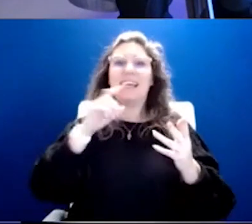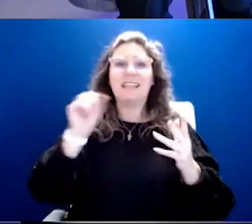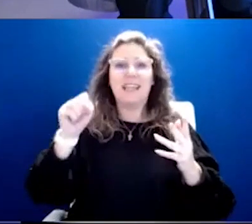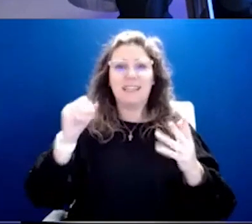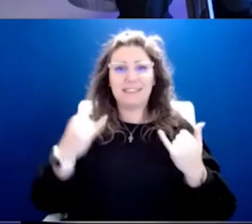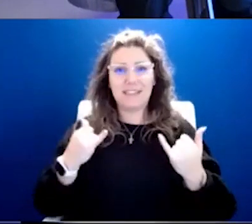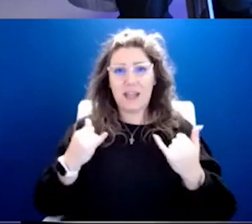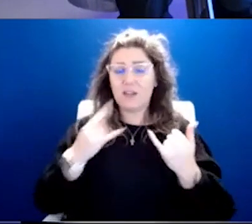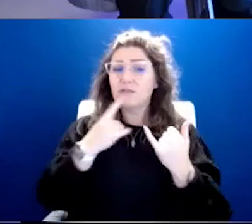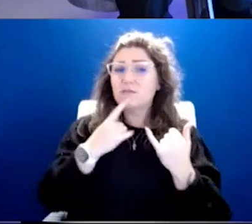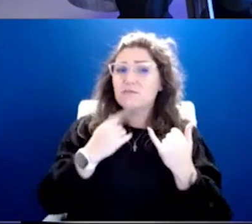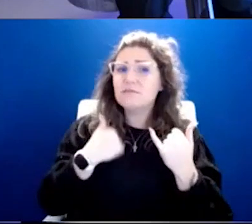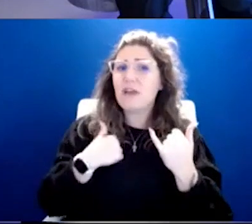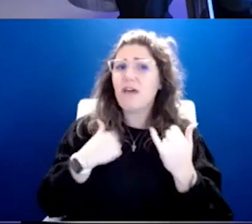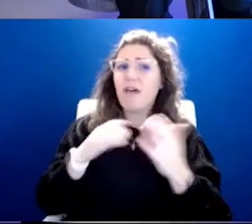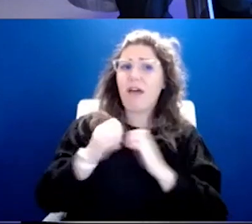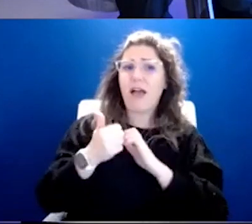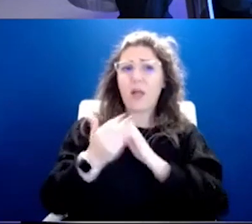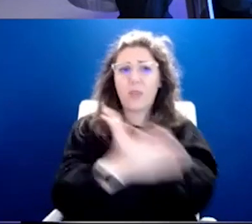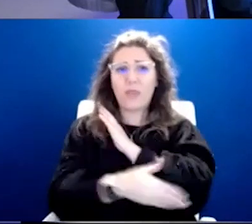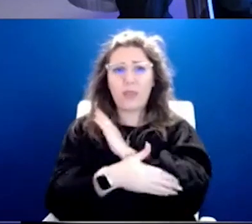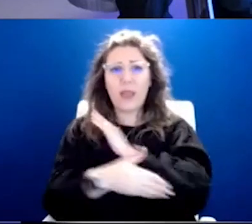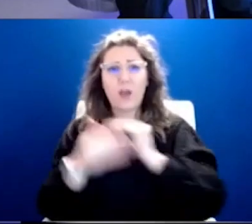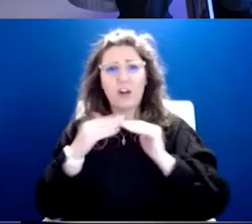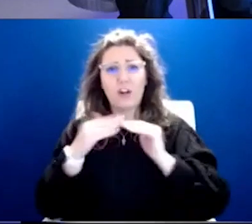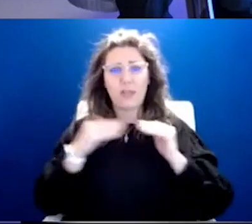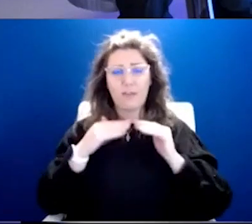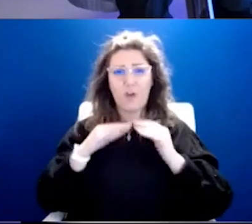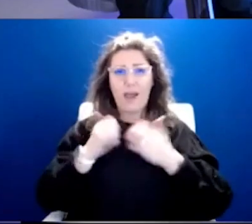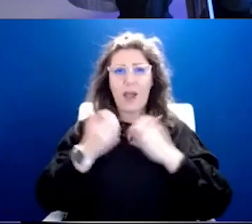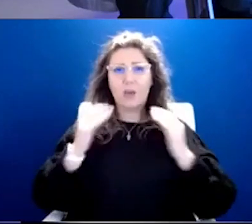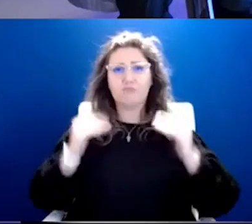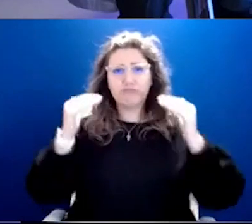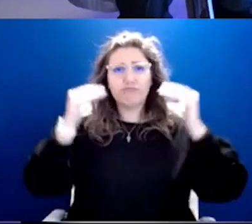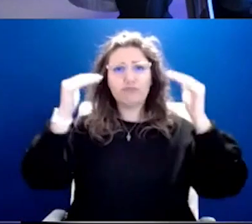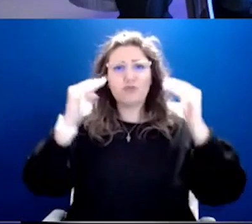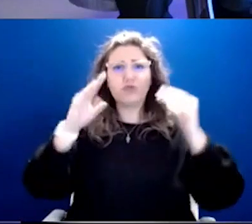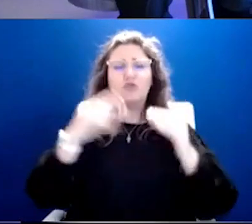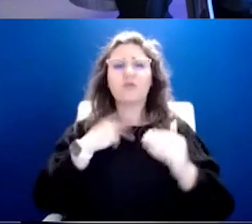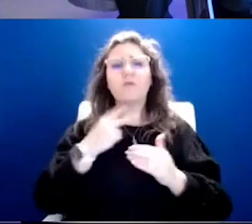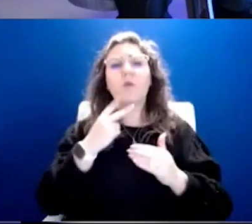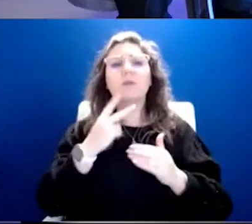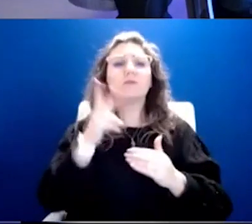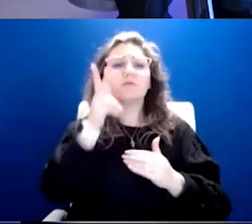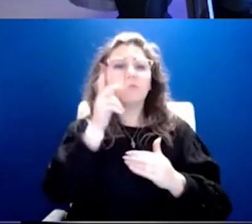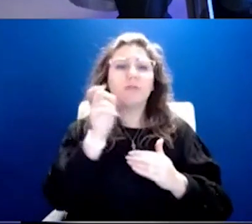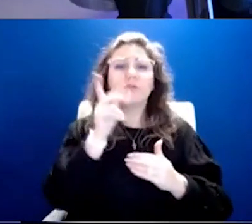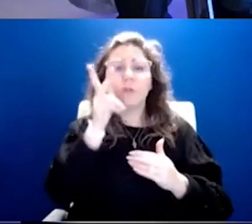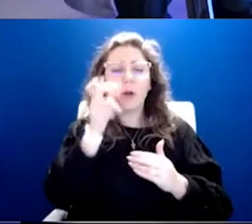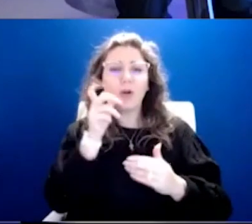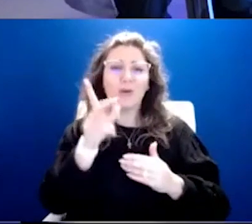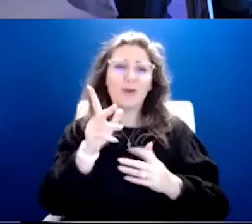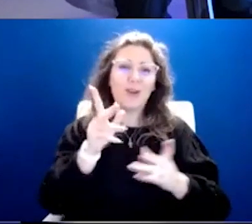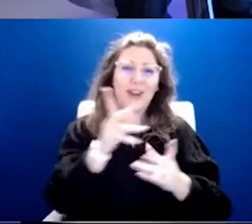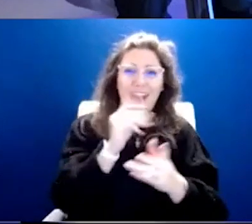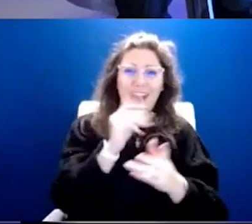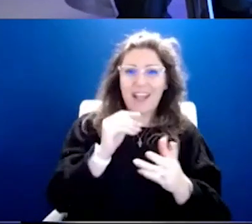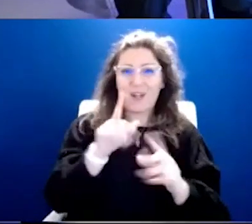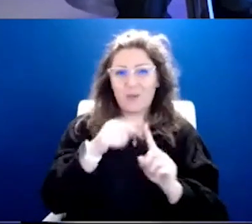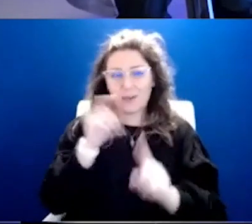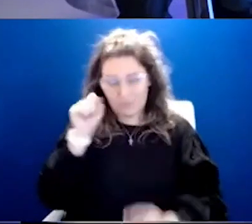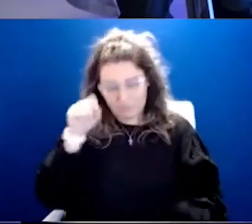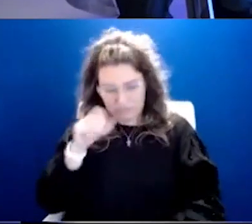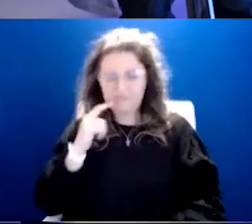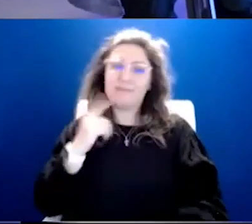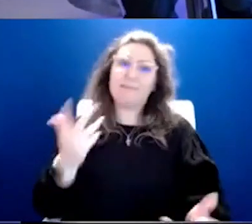how you two on the county level work your way up to have your voices heard, have your people's voices heard as you lower your head. Tell us how